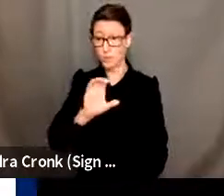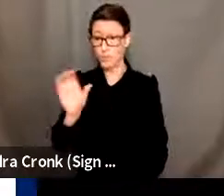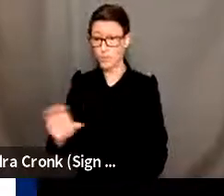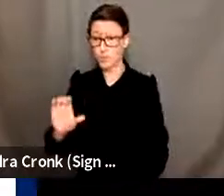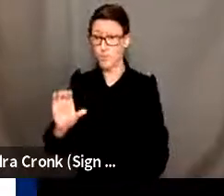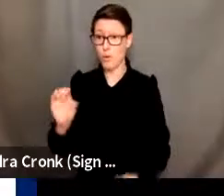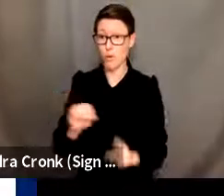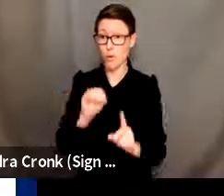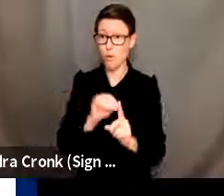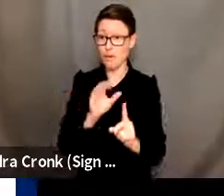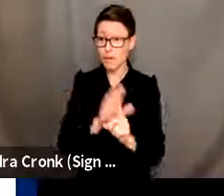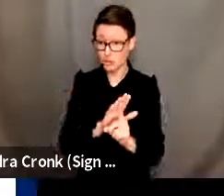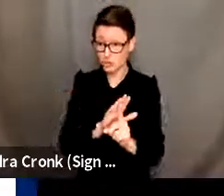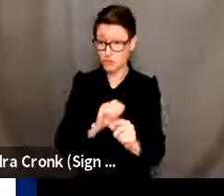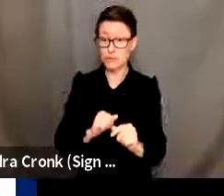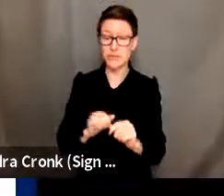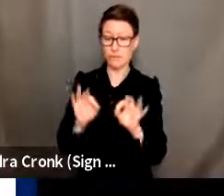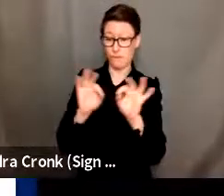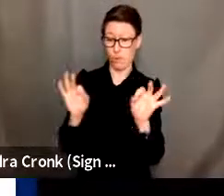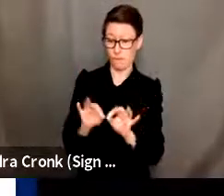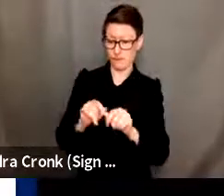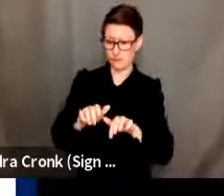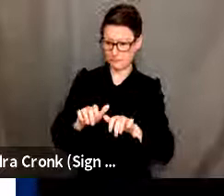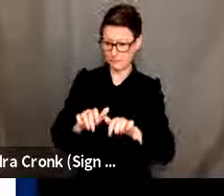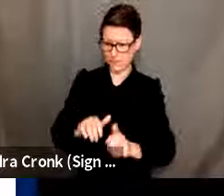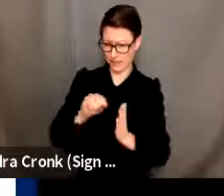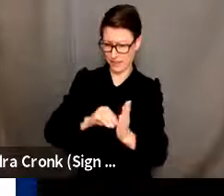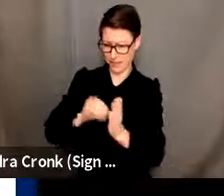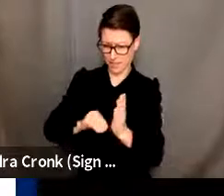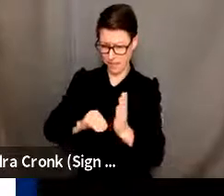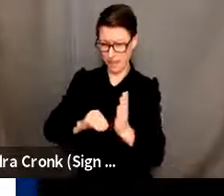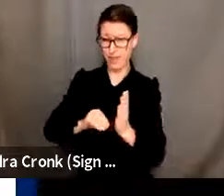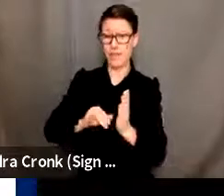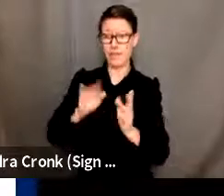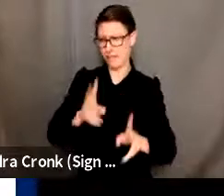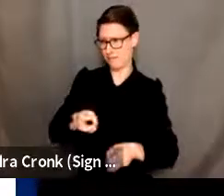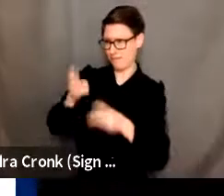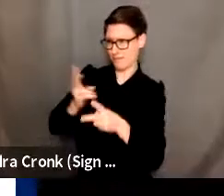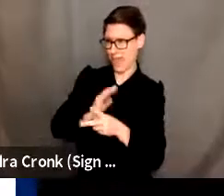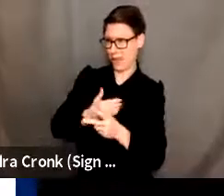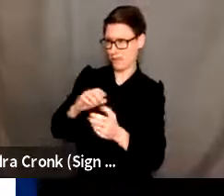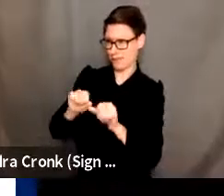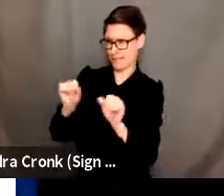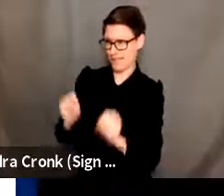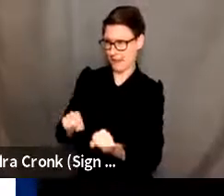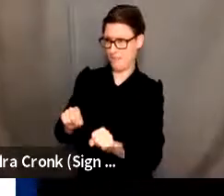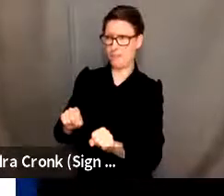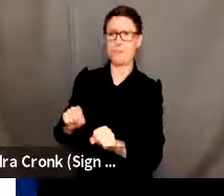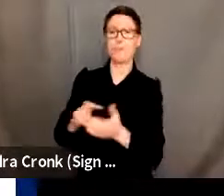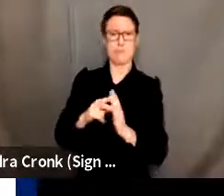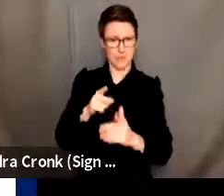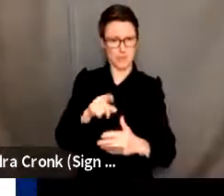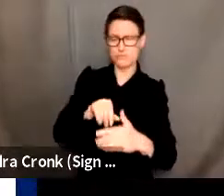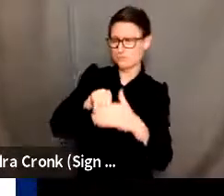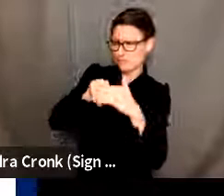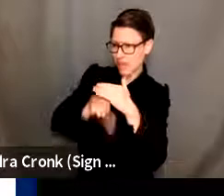forms to complete. You'll become activated in our system, and you'll have access to that scheduling calendar and profile, which